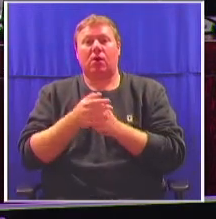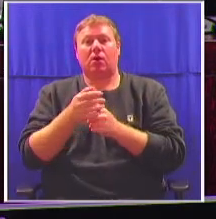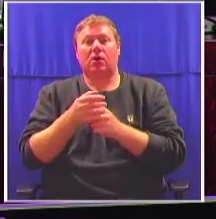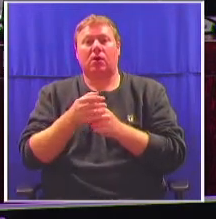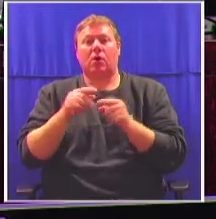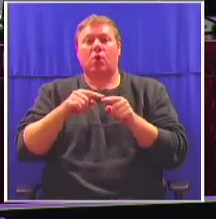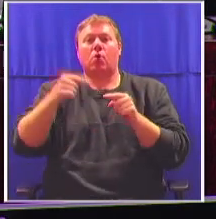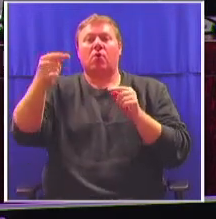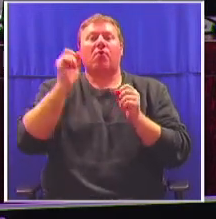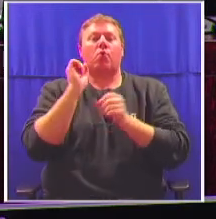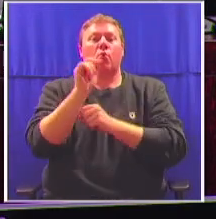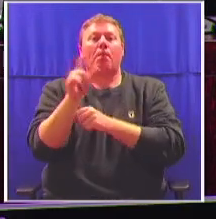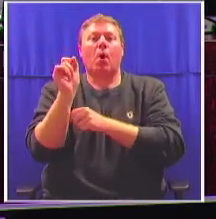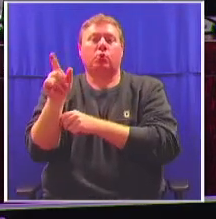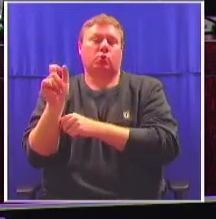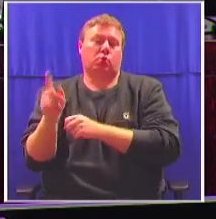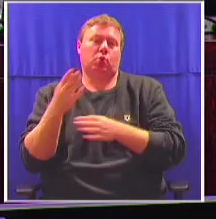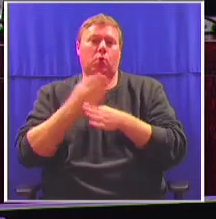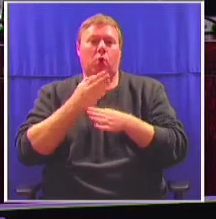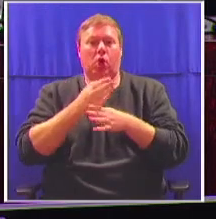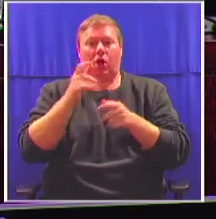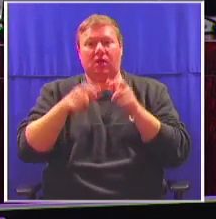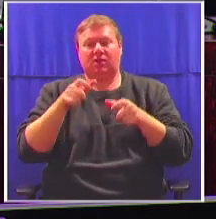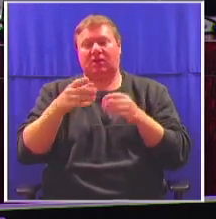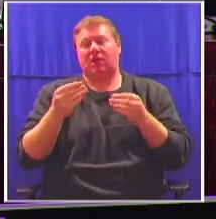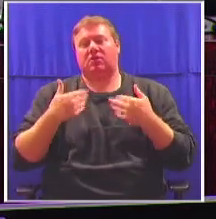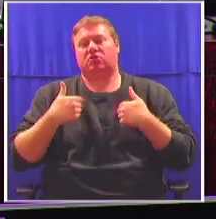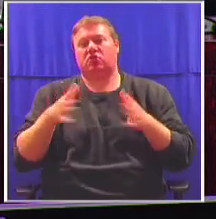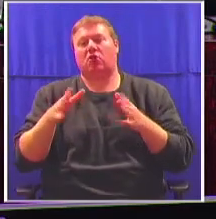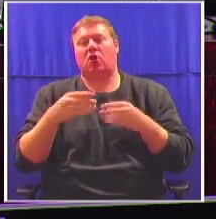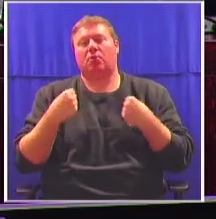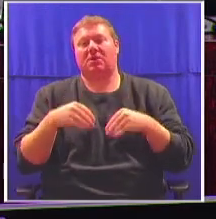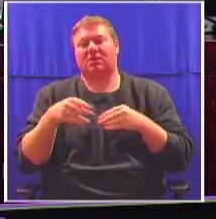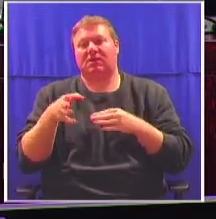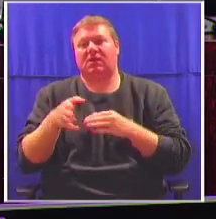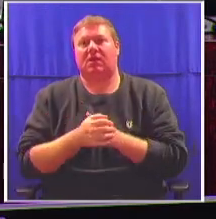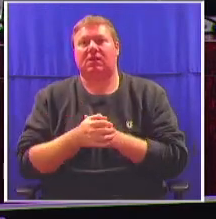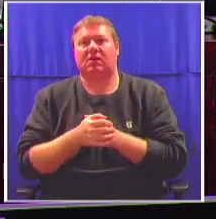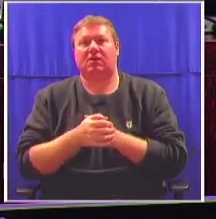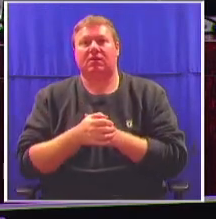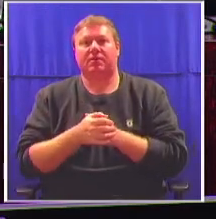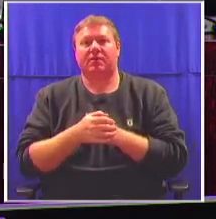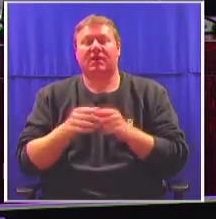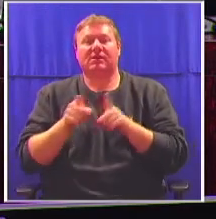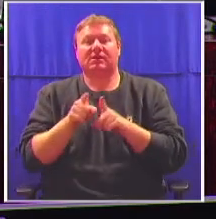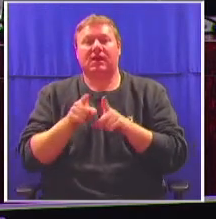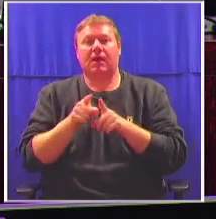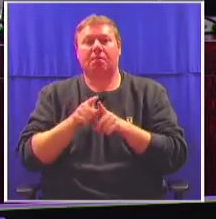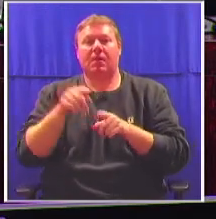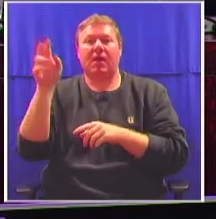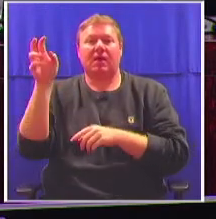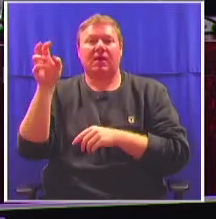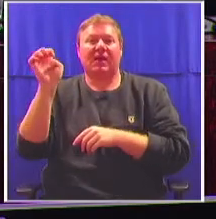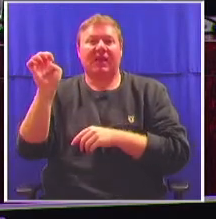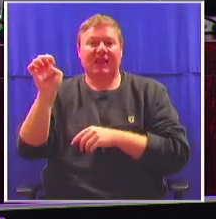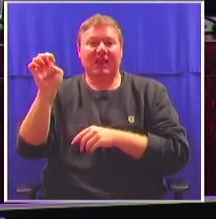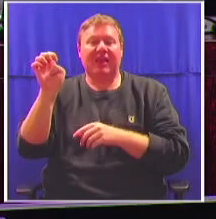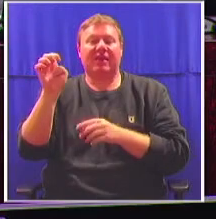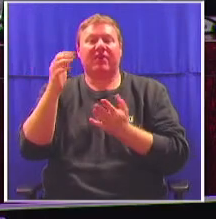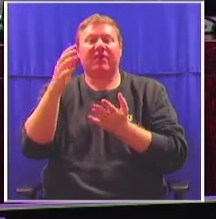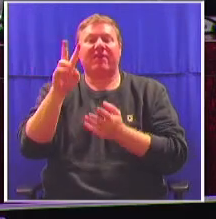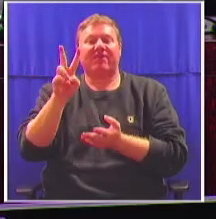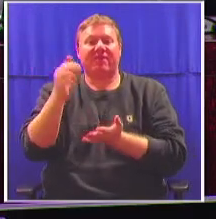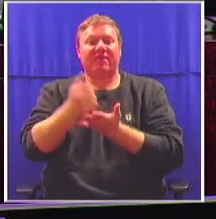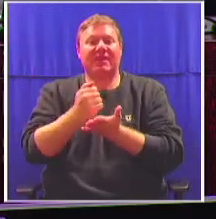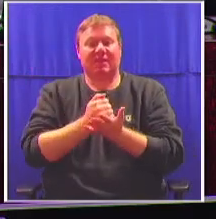startups in business. Government has also rolled out the e-visa system to an additional 20